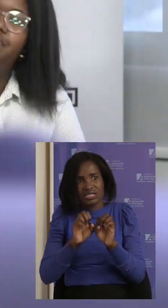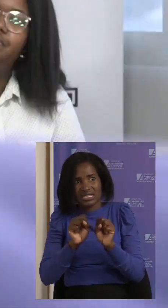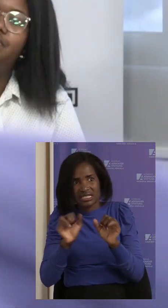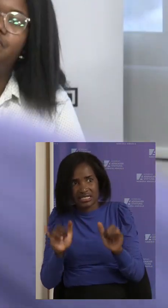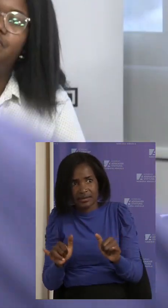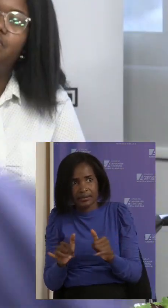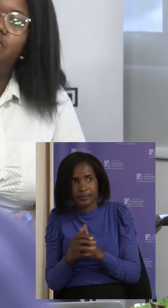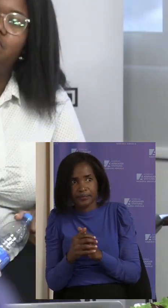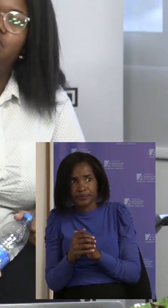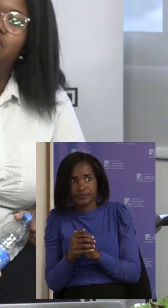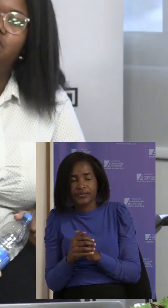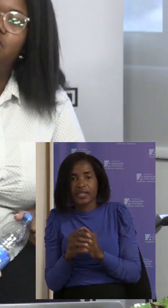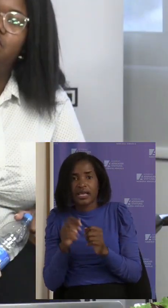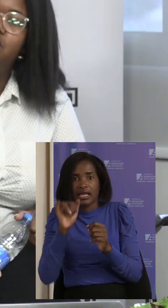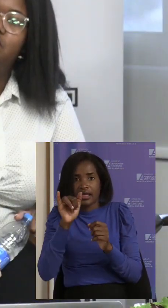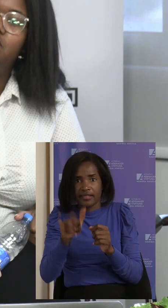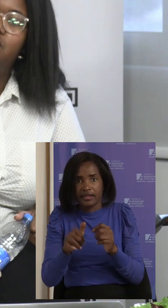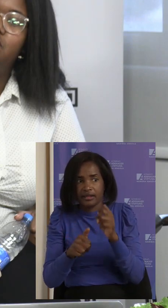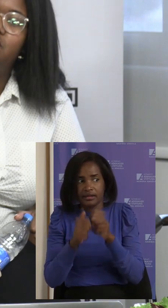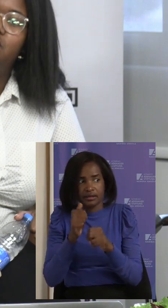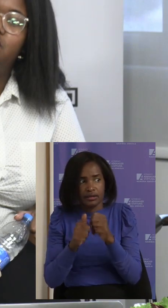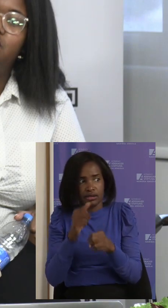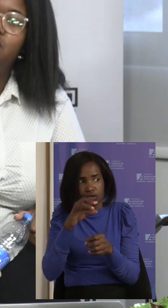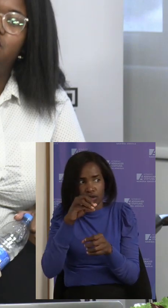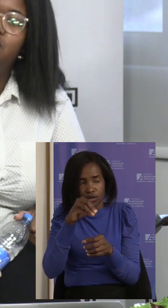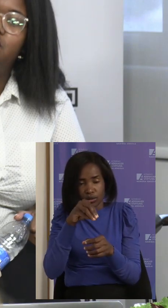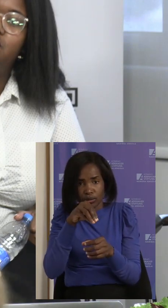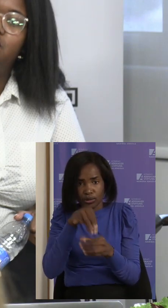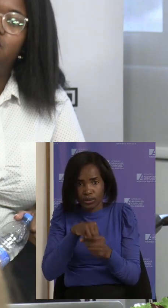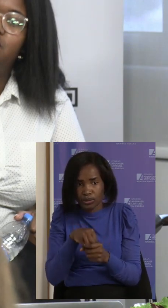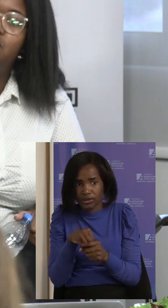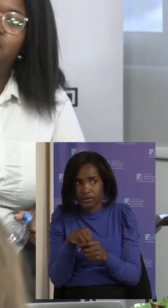equal dilemma, including or